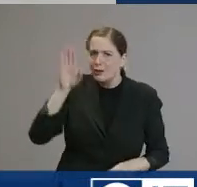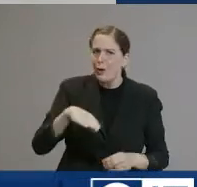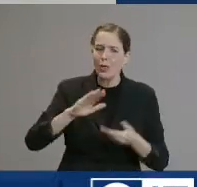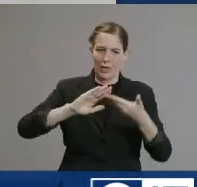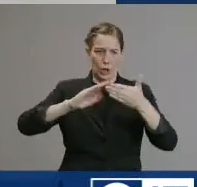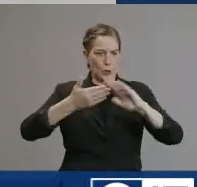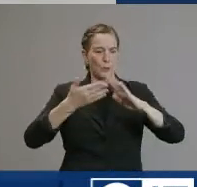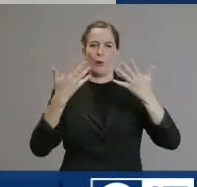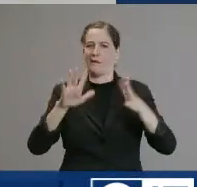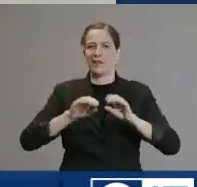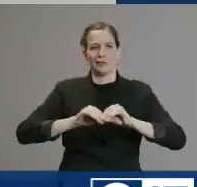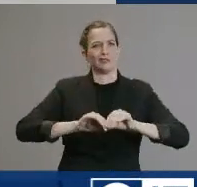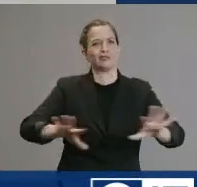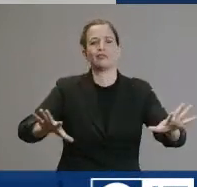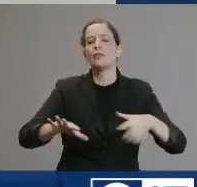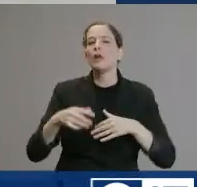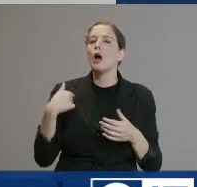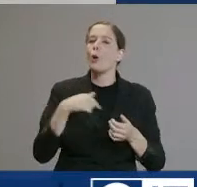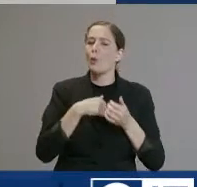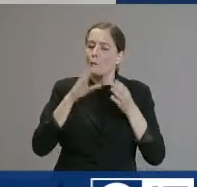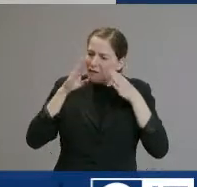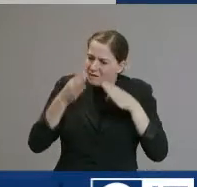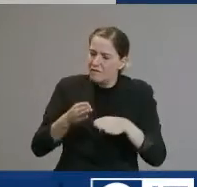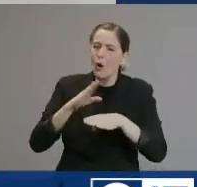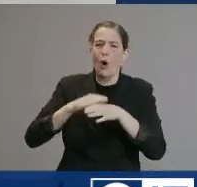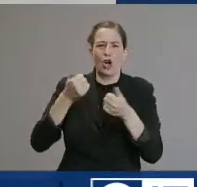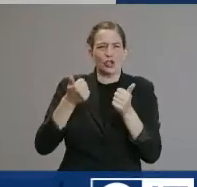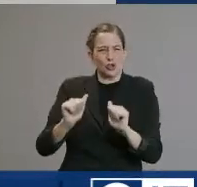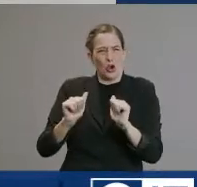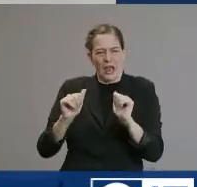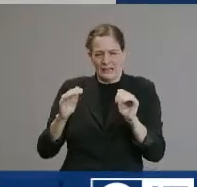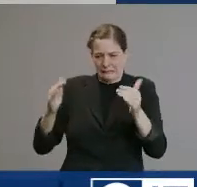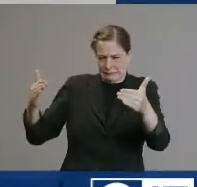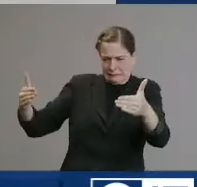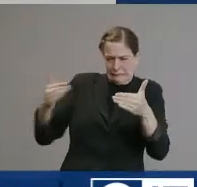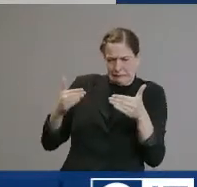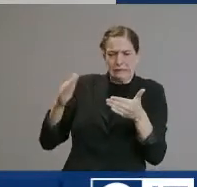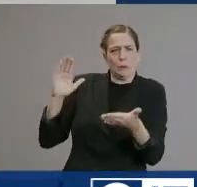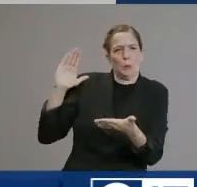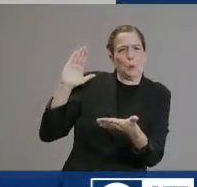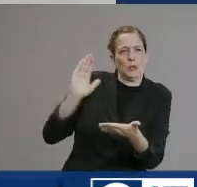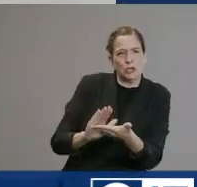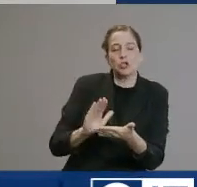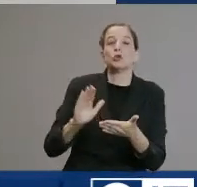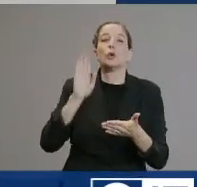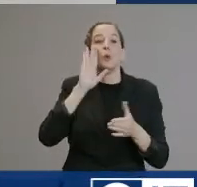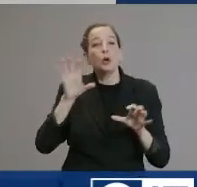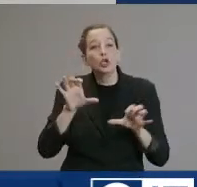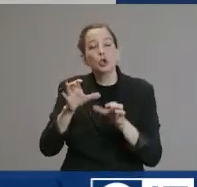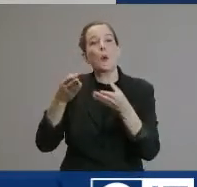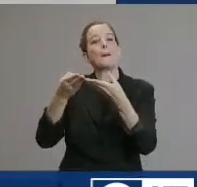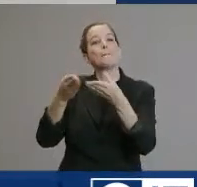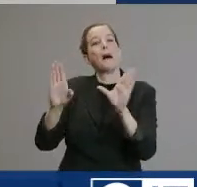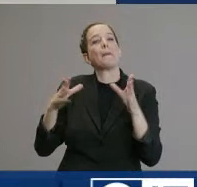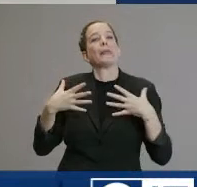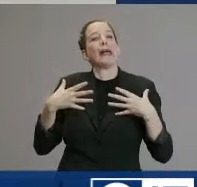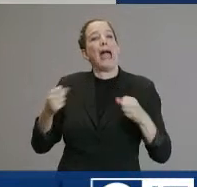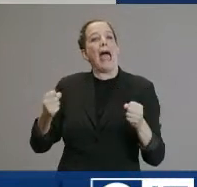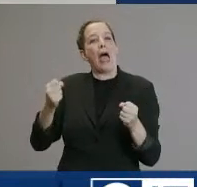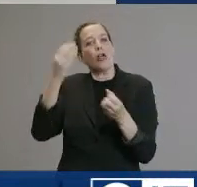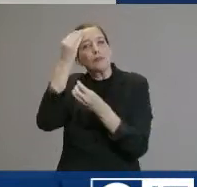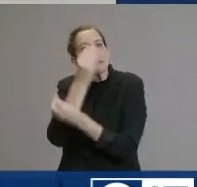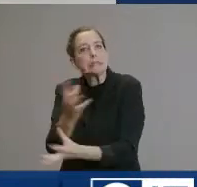back down, and that will include a public health education message. We do know that we've got a lot of testing going